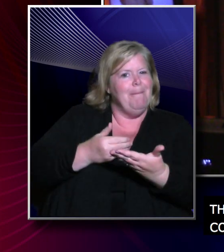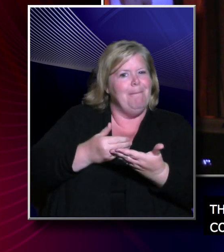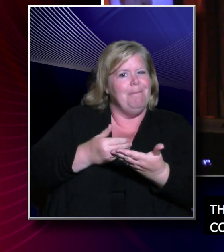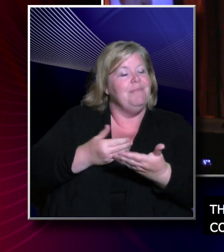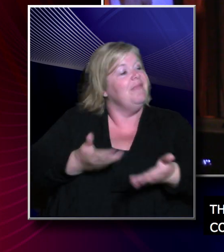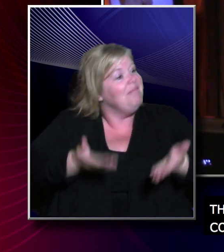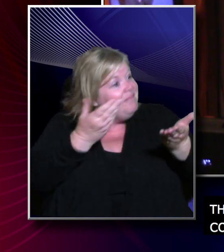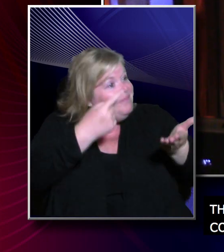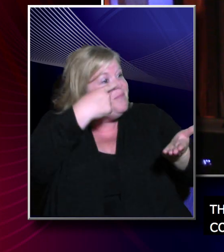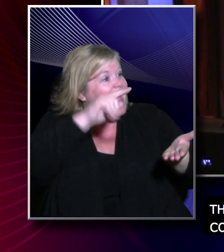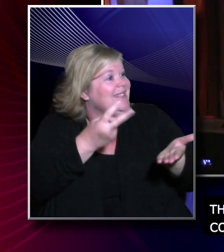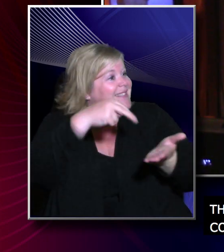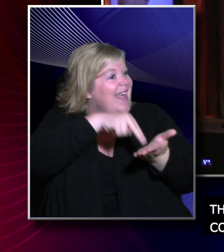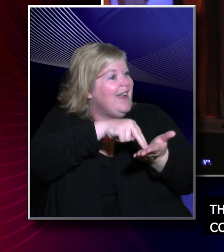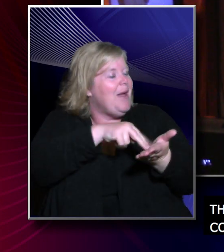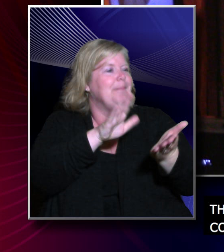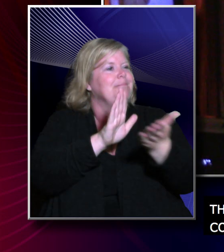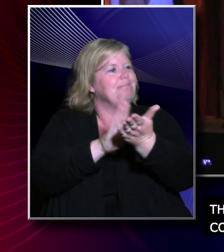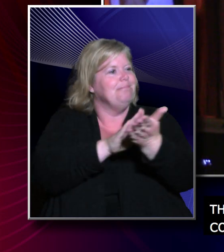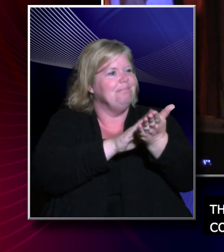Stand up, please.